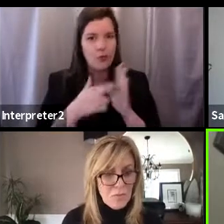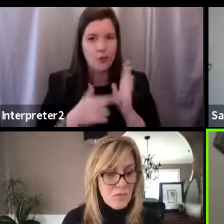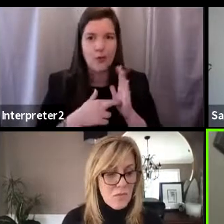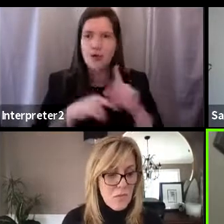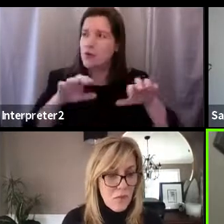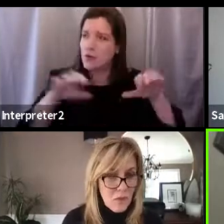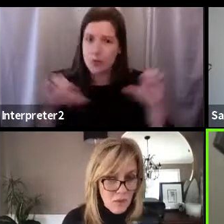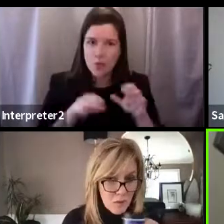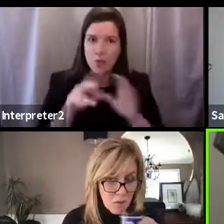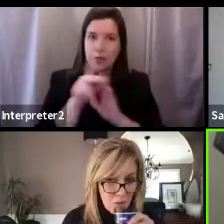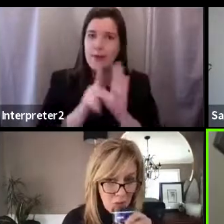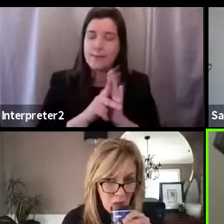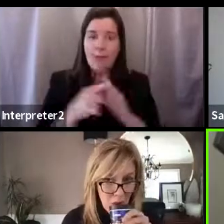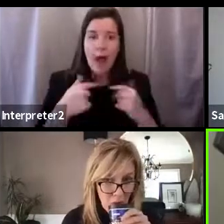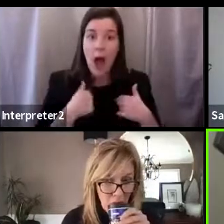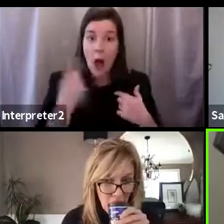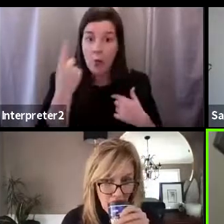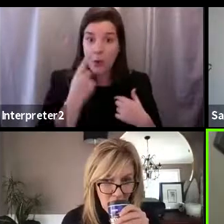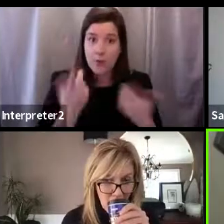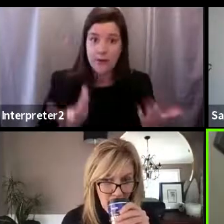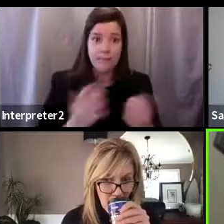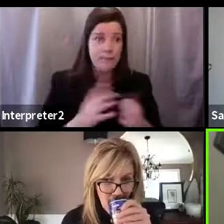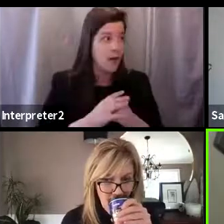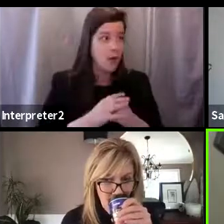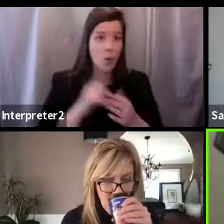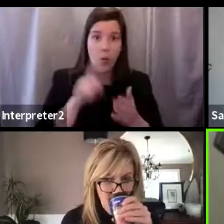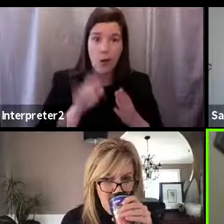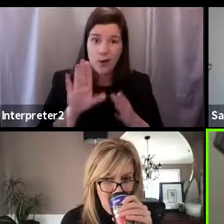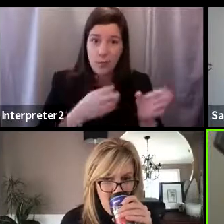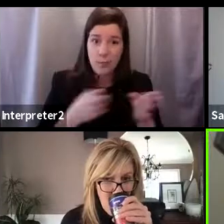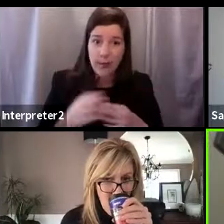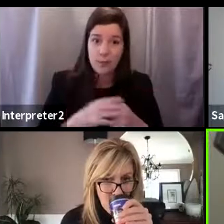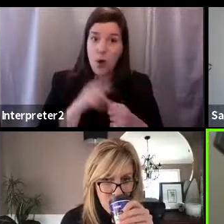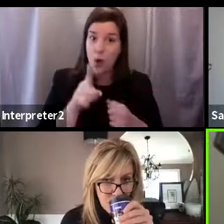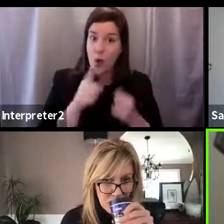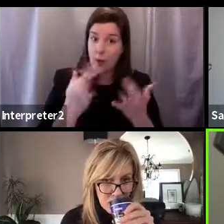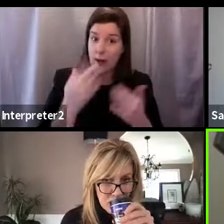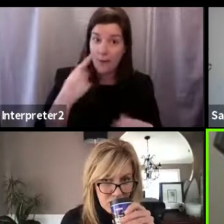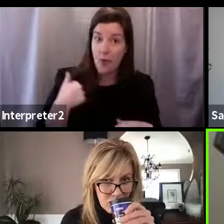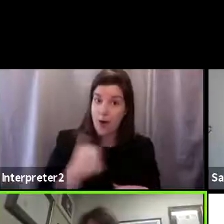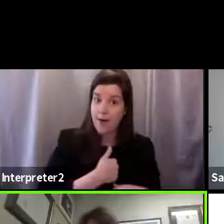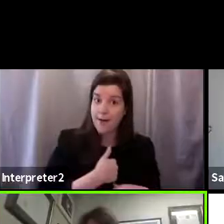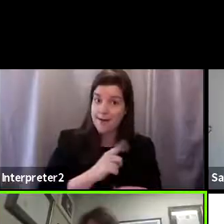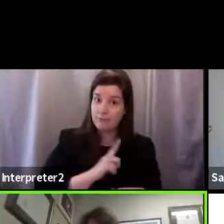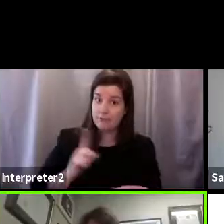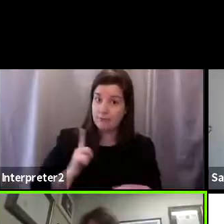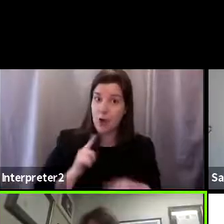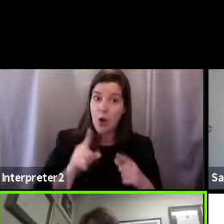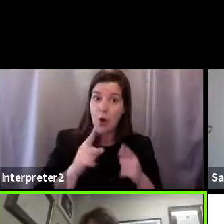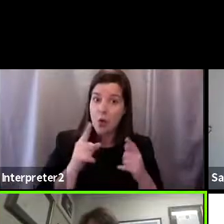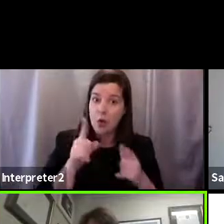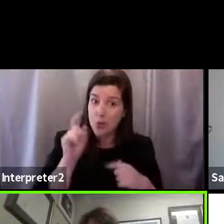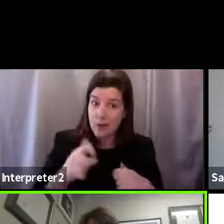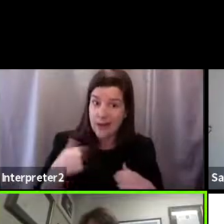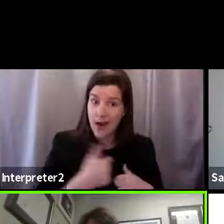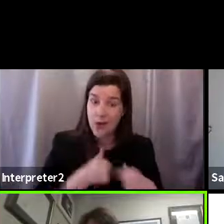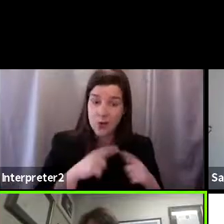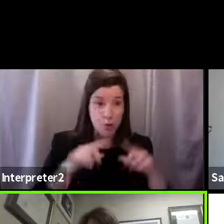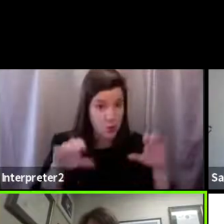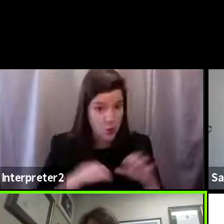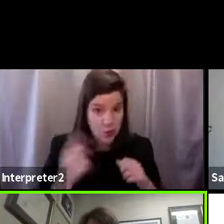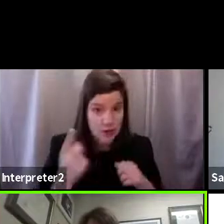is, are you waiting for the General Assembly, or do you need to wait for the General Assembly to do something? Or can you now, within